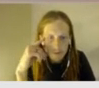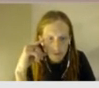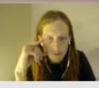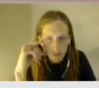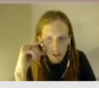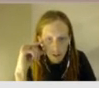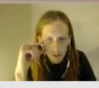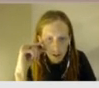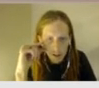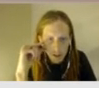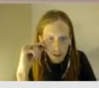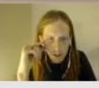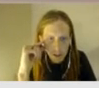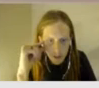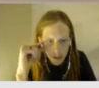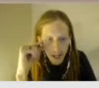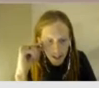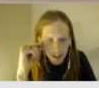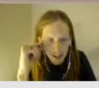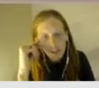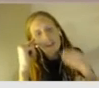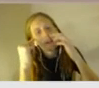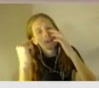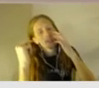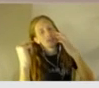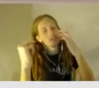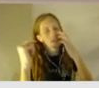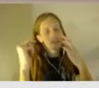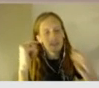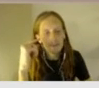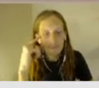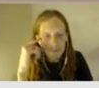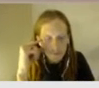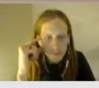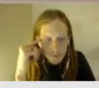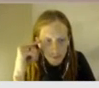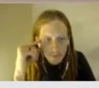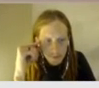you're going to miss some really great photos. And yeah, Sometimes you got to stick your neck out there, you know?